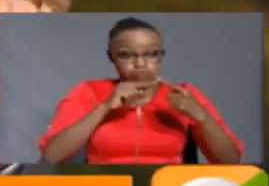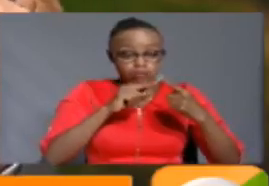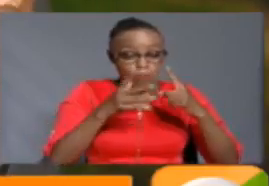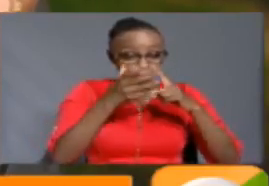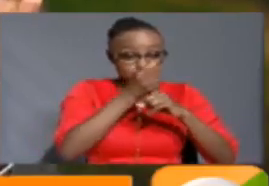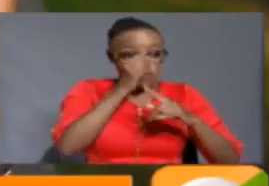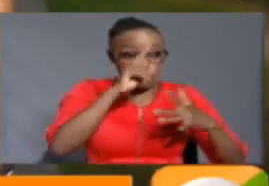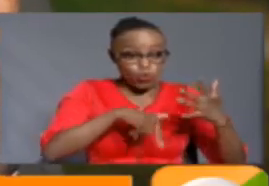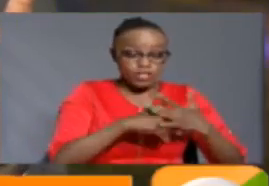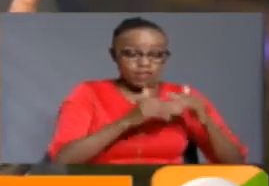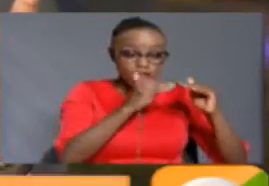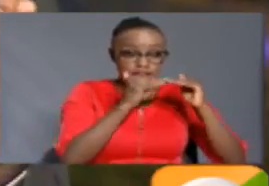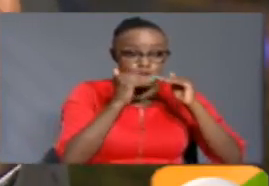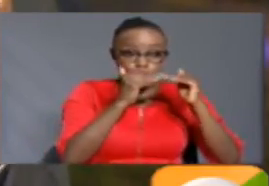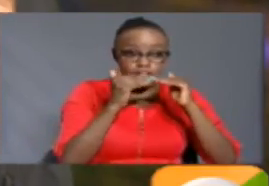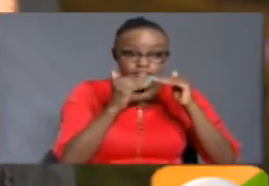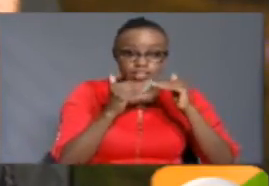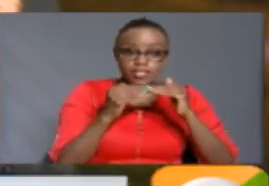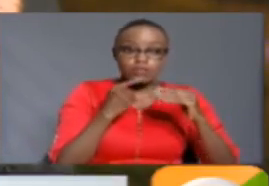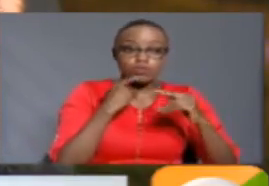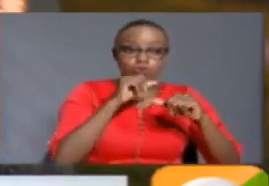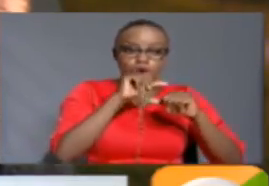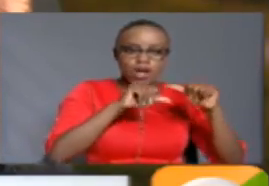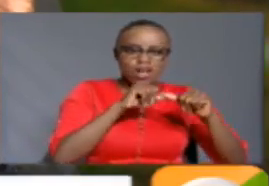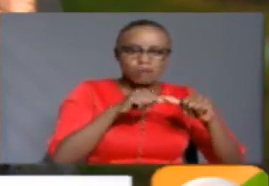one, equity in terms of